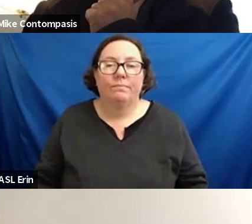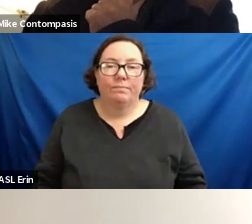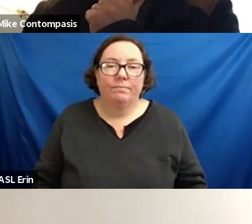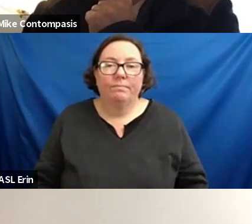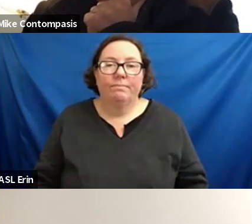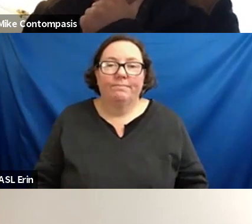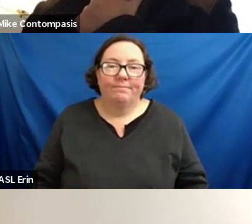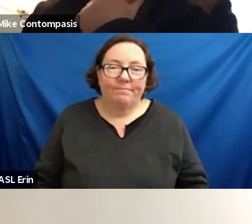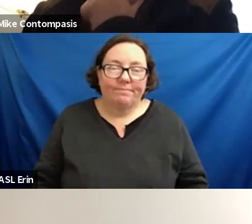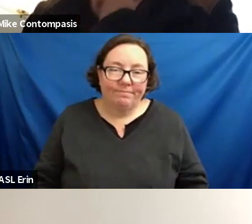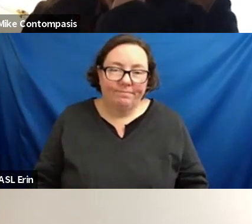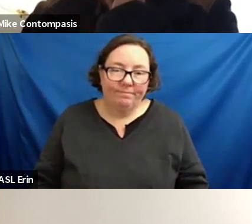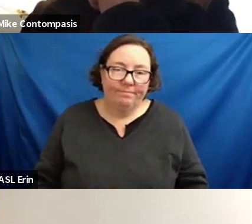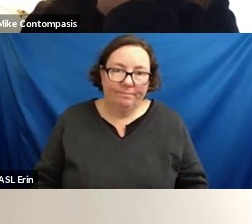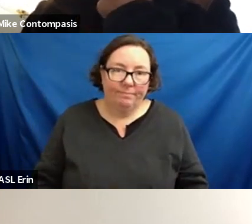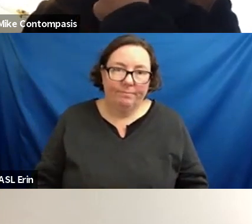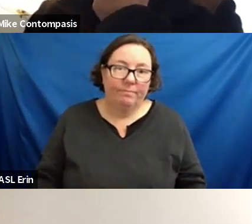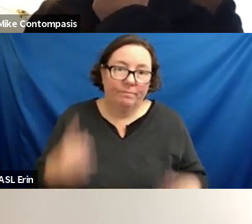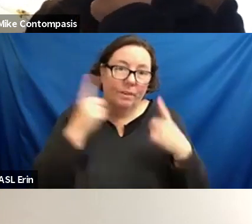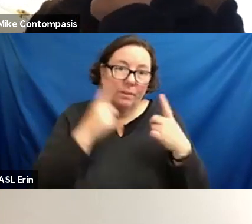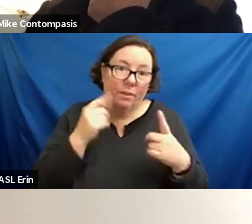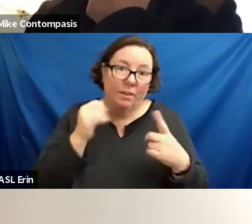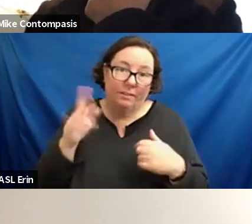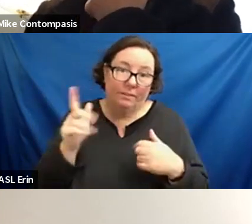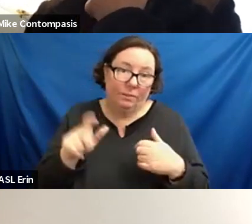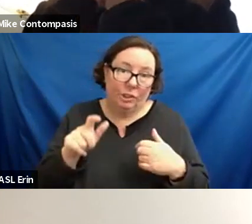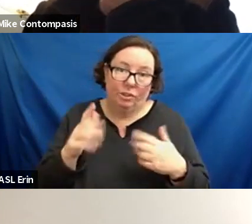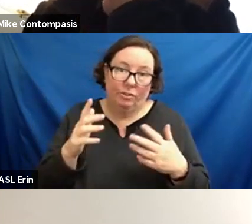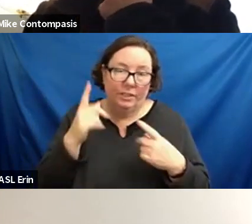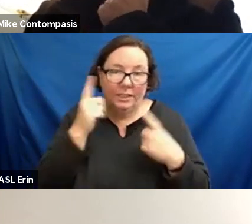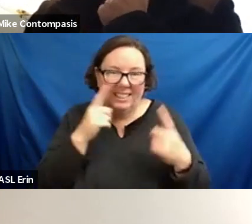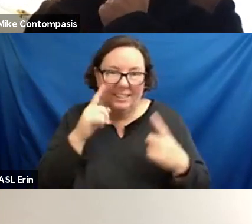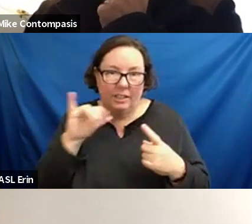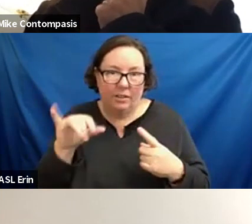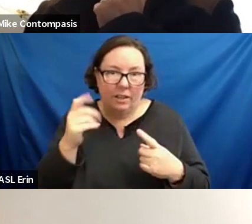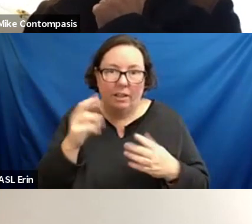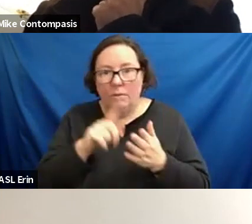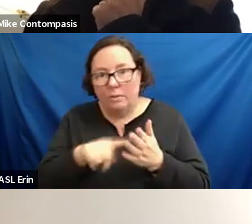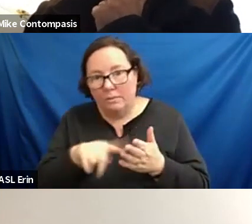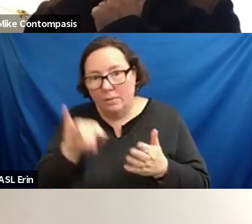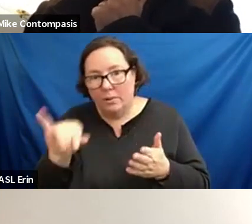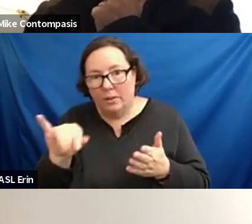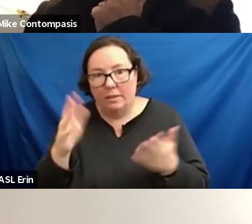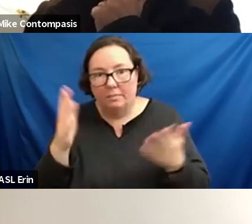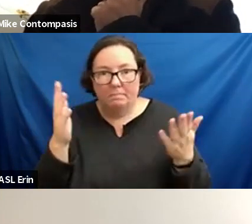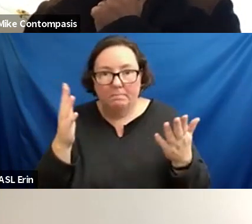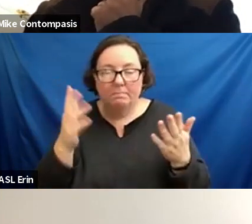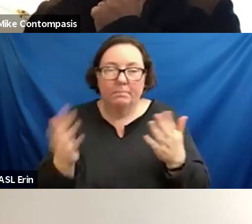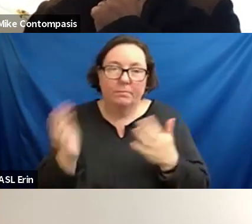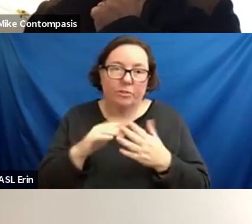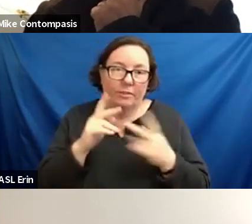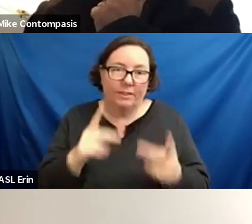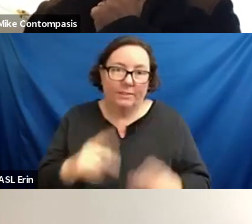I'm just wondering if that's something that we should at least consider, explore, or revisit.